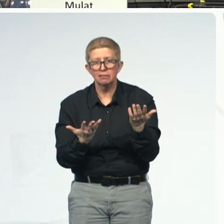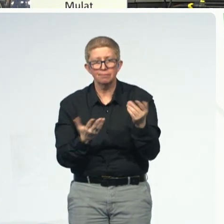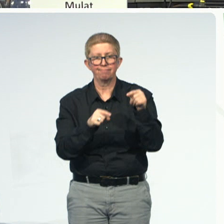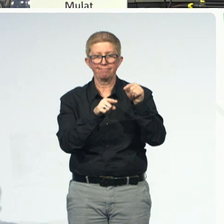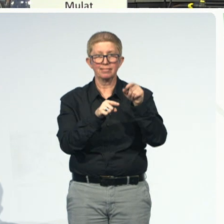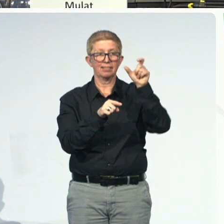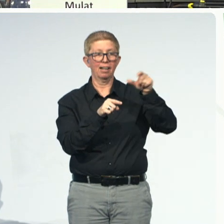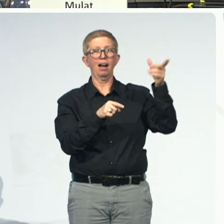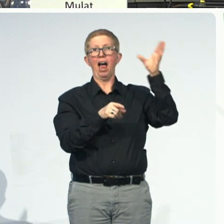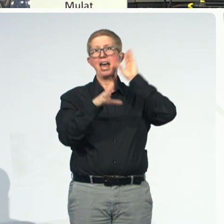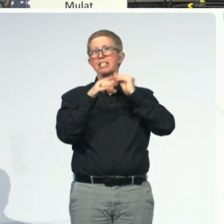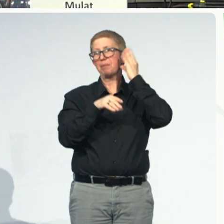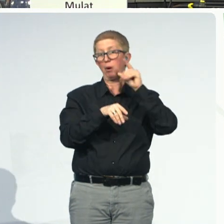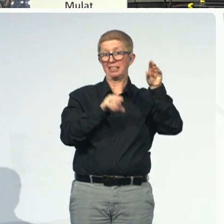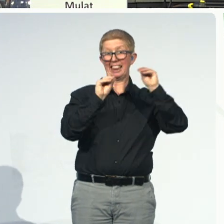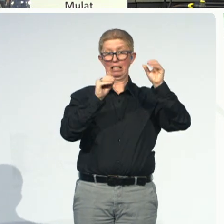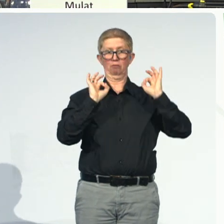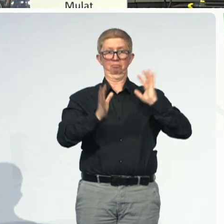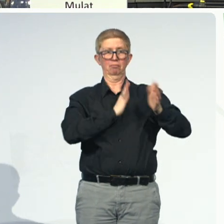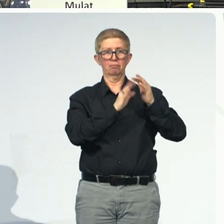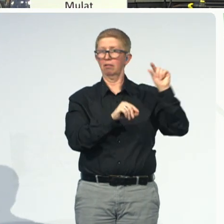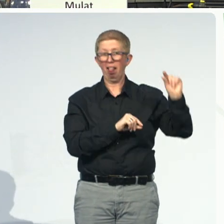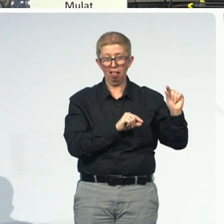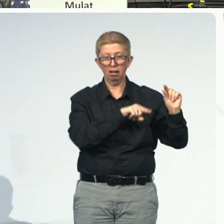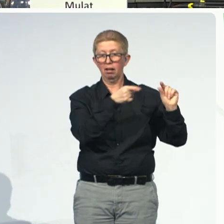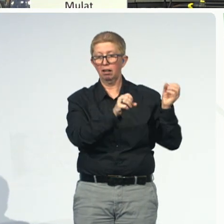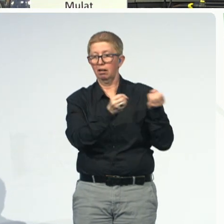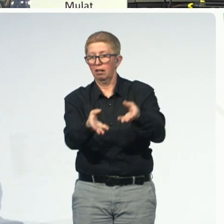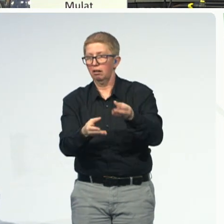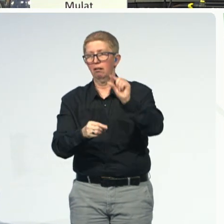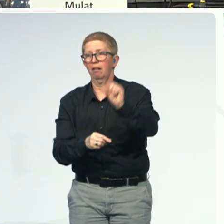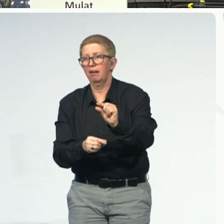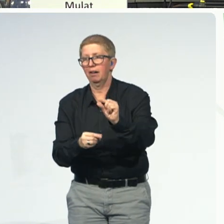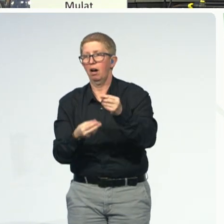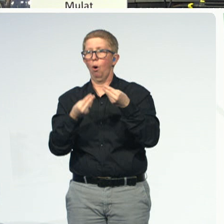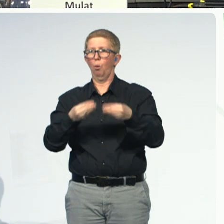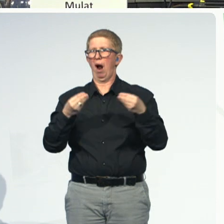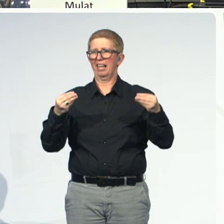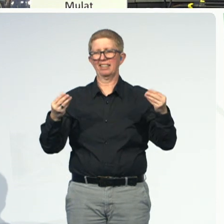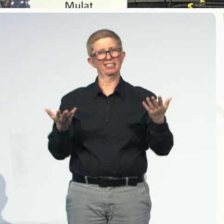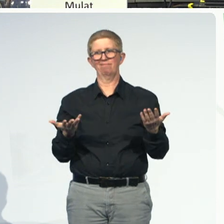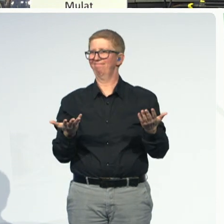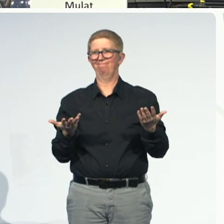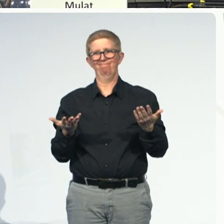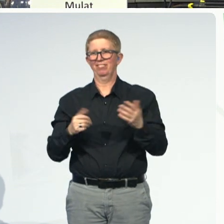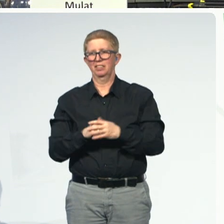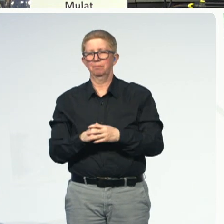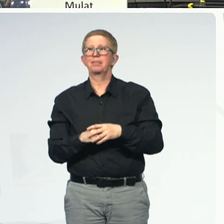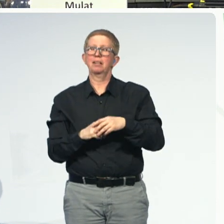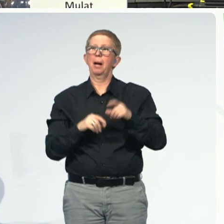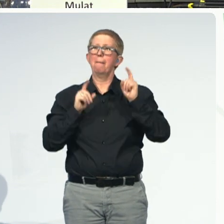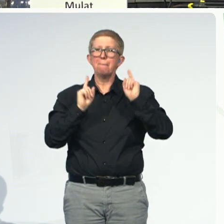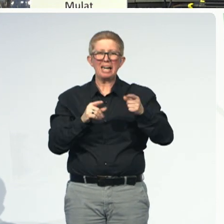also provided awareness raising programs for educational officials, mainly to raise